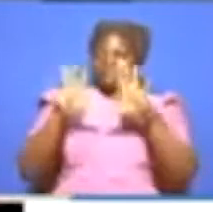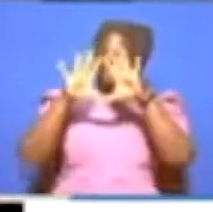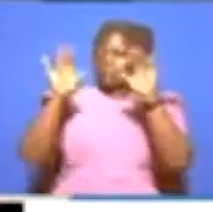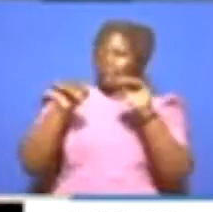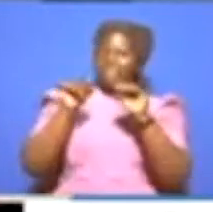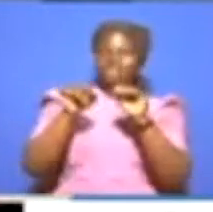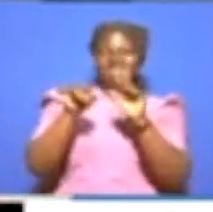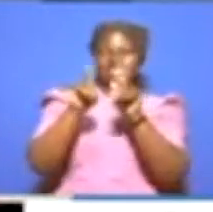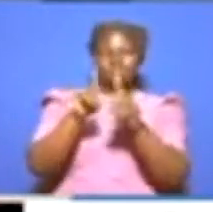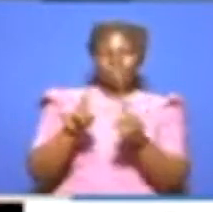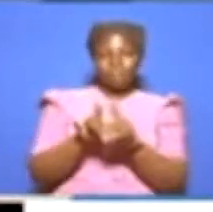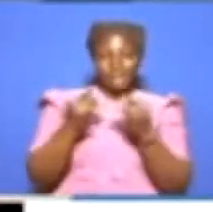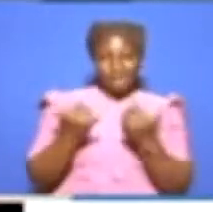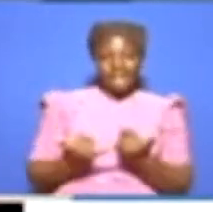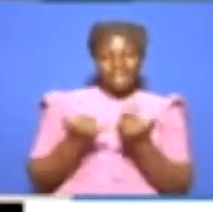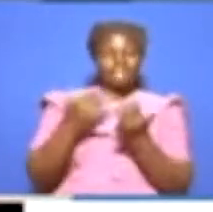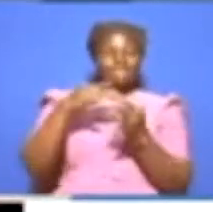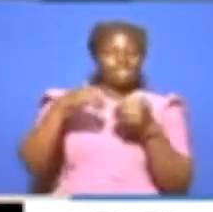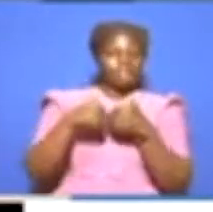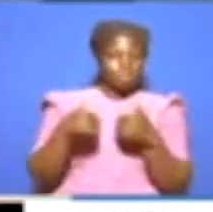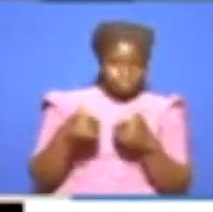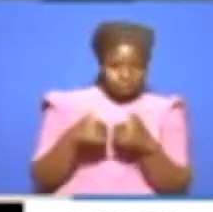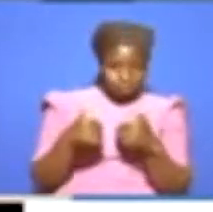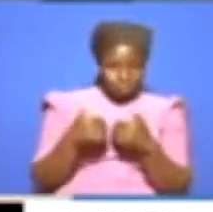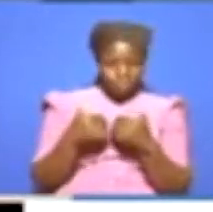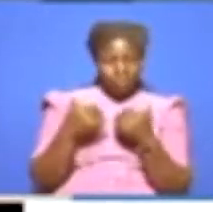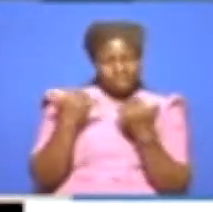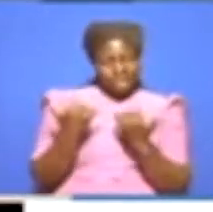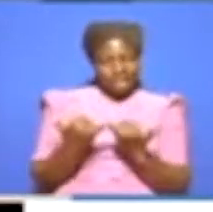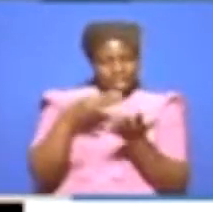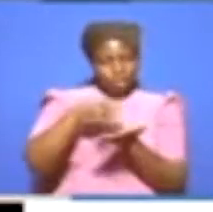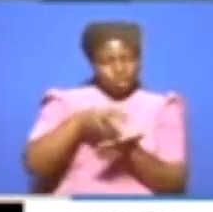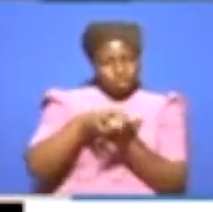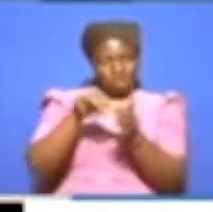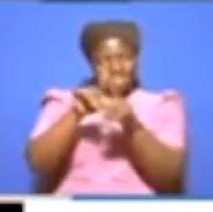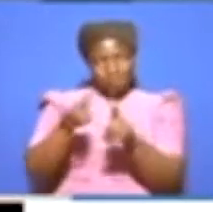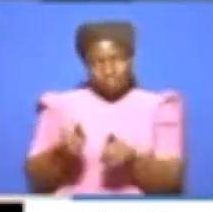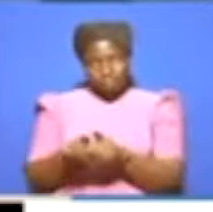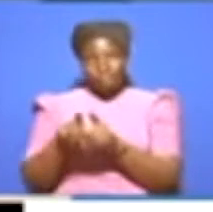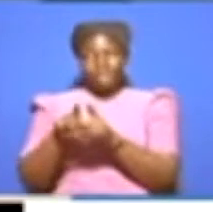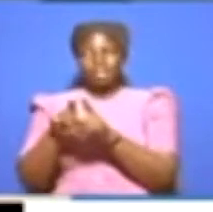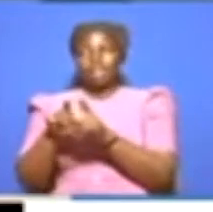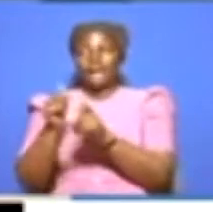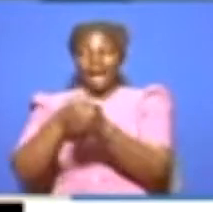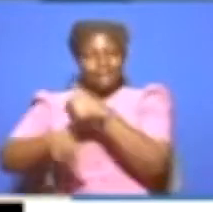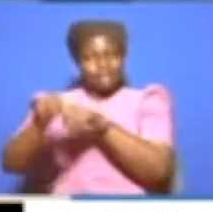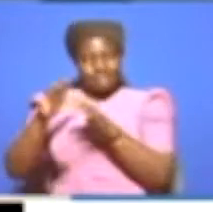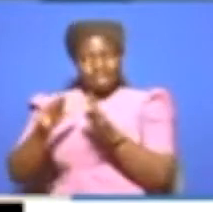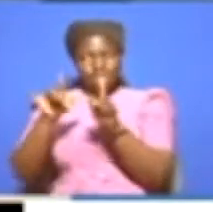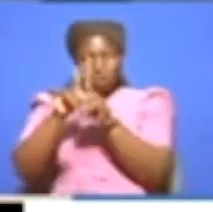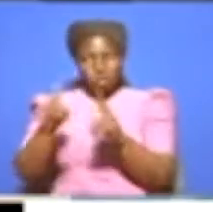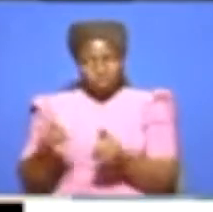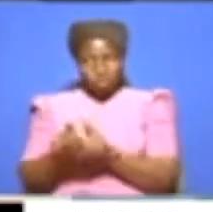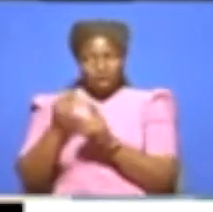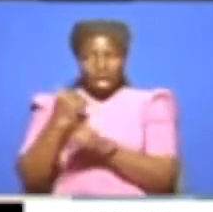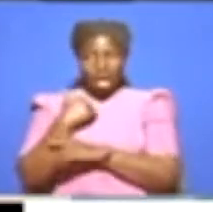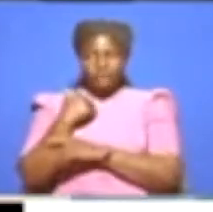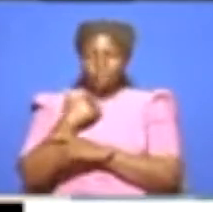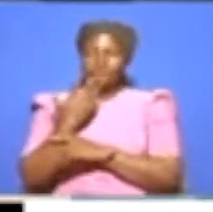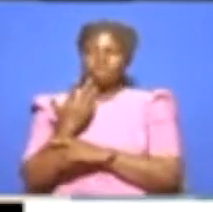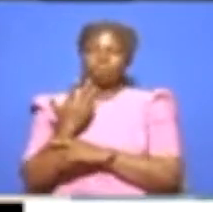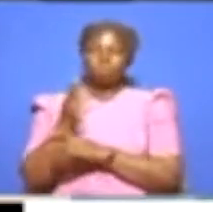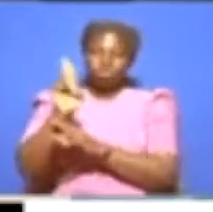and more actors, especially state and non-state actors, have center-staged online safety. Okay. Now, the